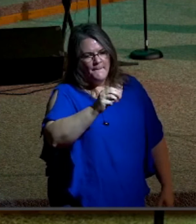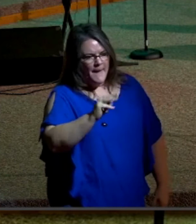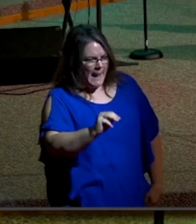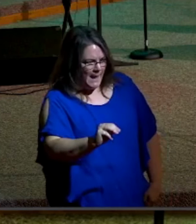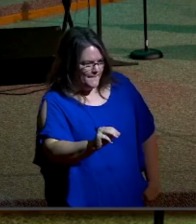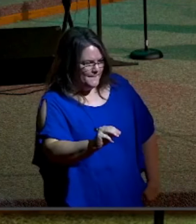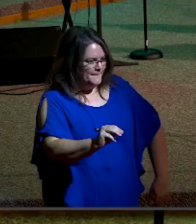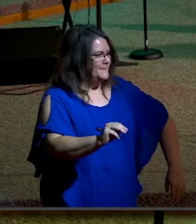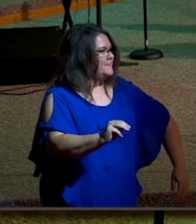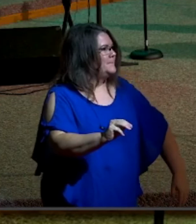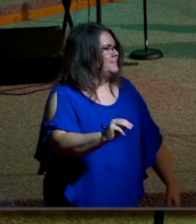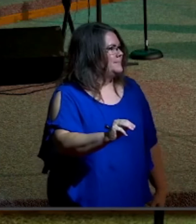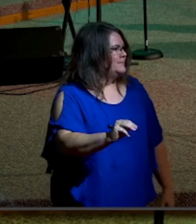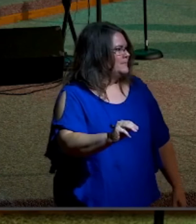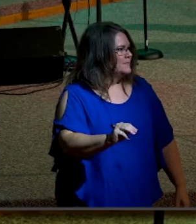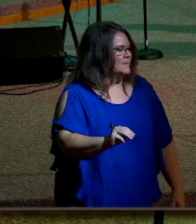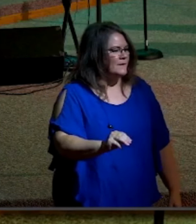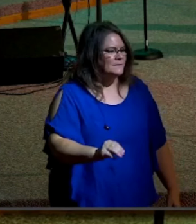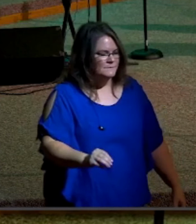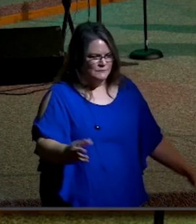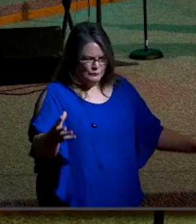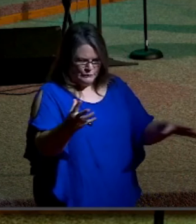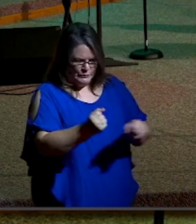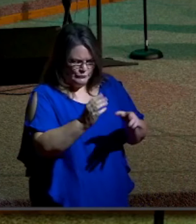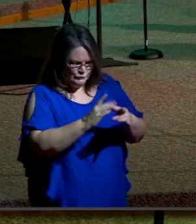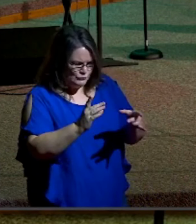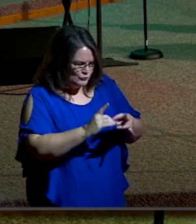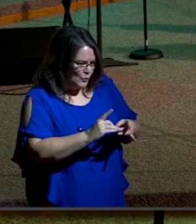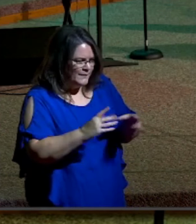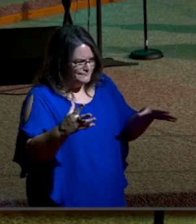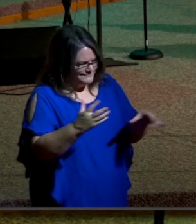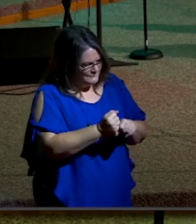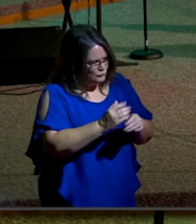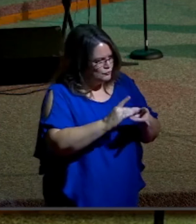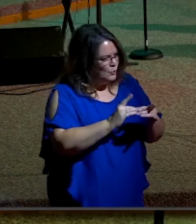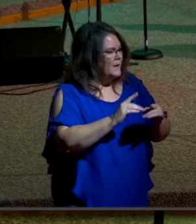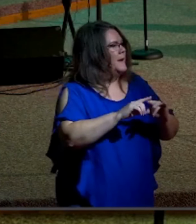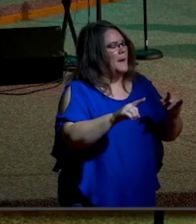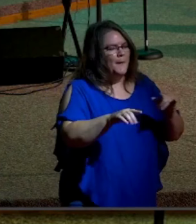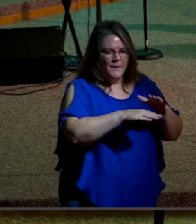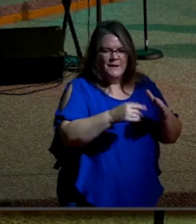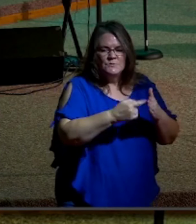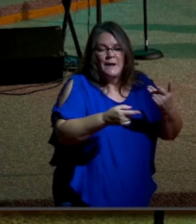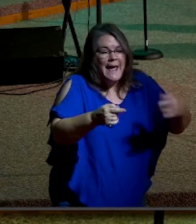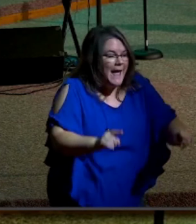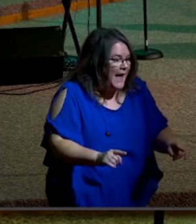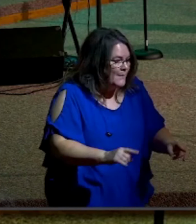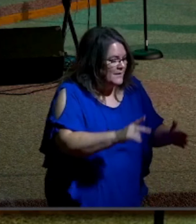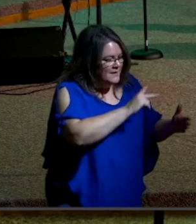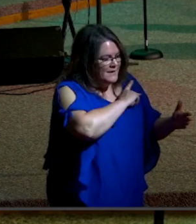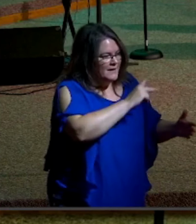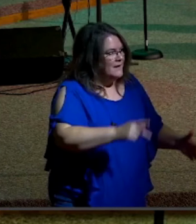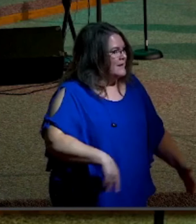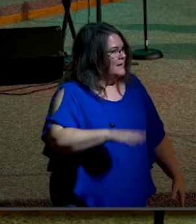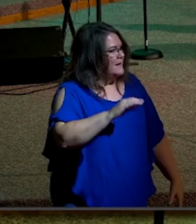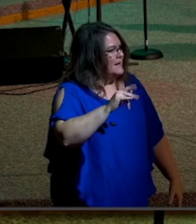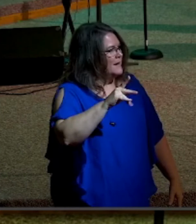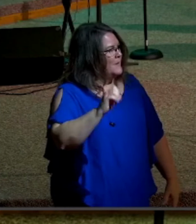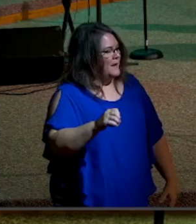So to simplify the story, and I'm going to have some paraphrase parts, but basically what happens is King Balak, who is afraid